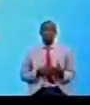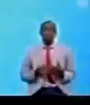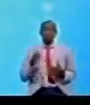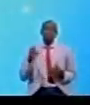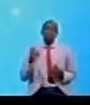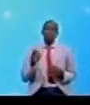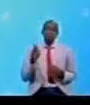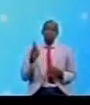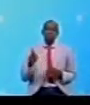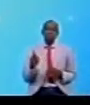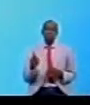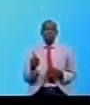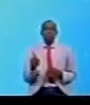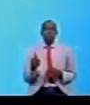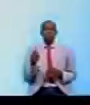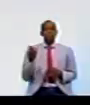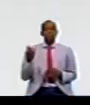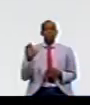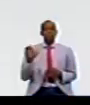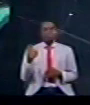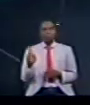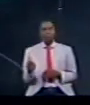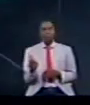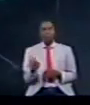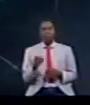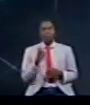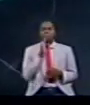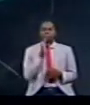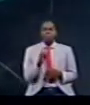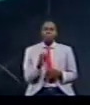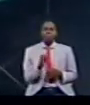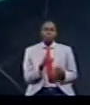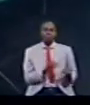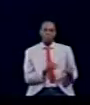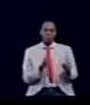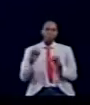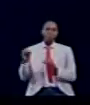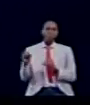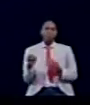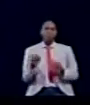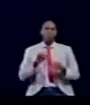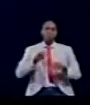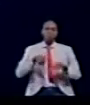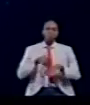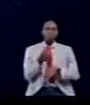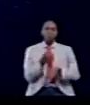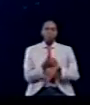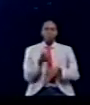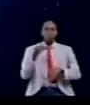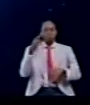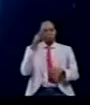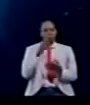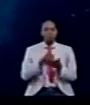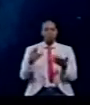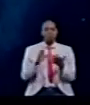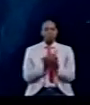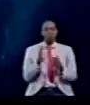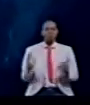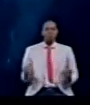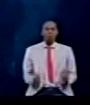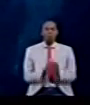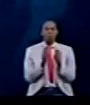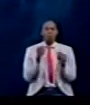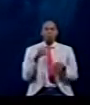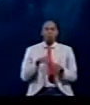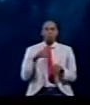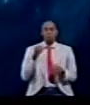all those perplexity out of our lives and out of our family. He's the only one that has all the power to remove every troubles of